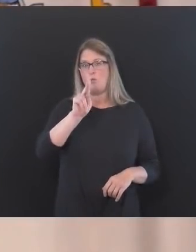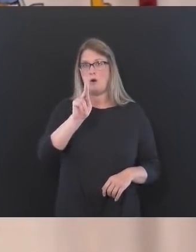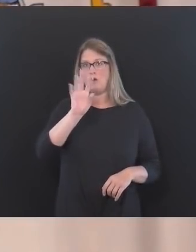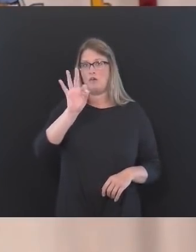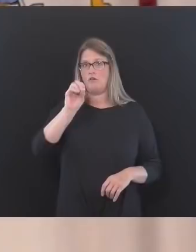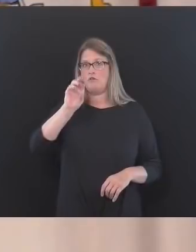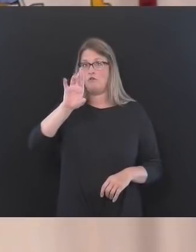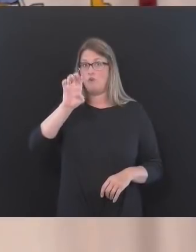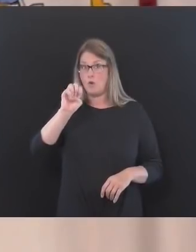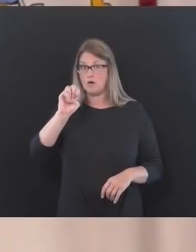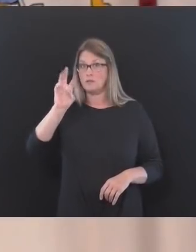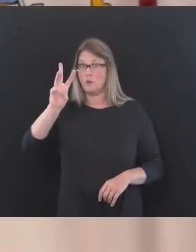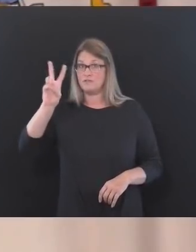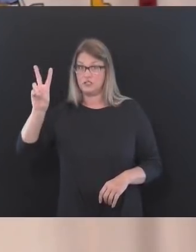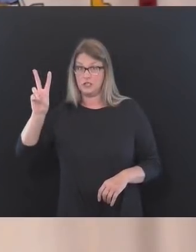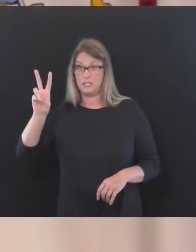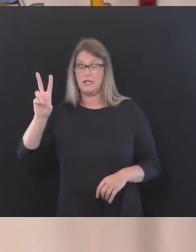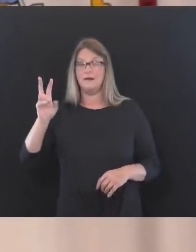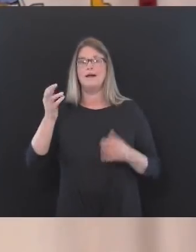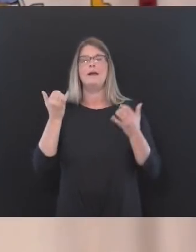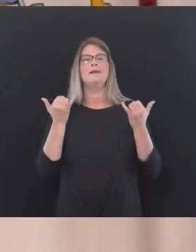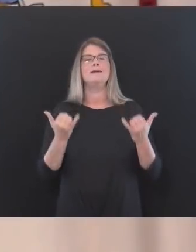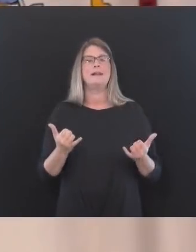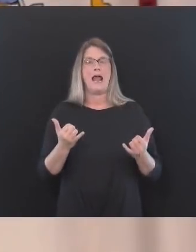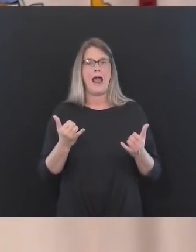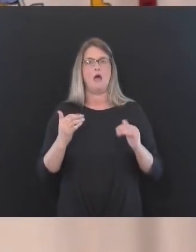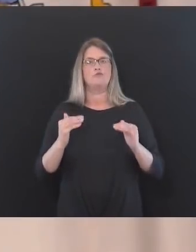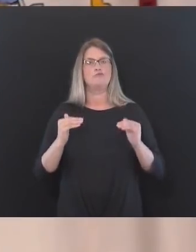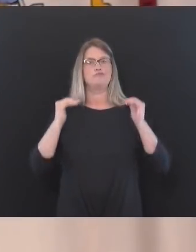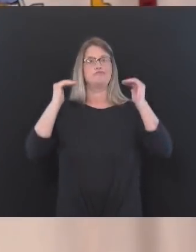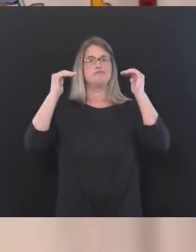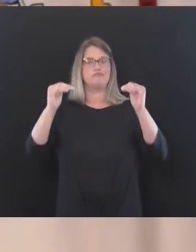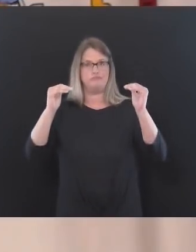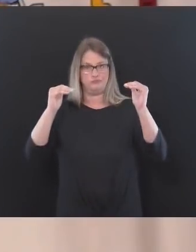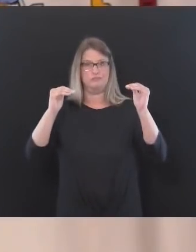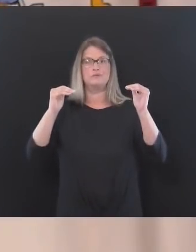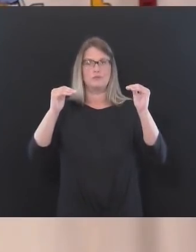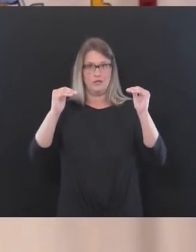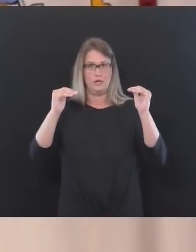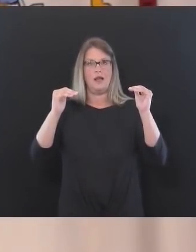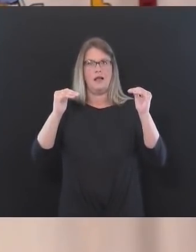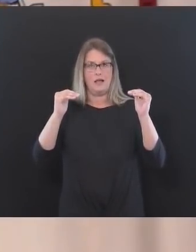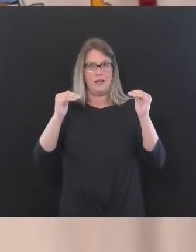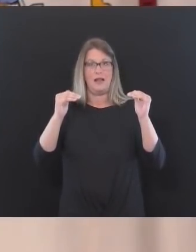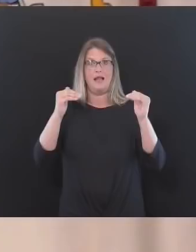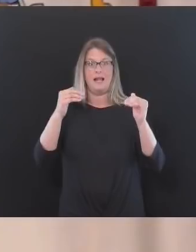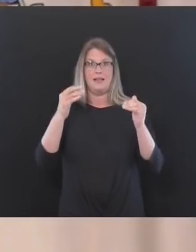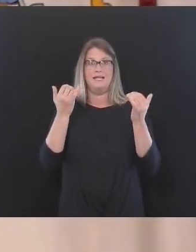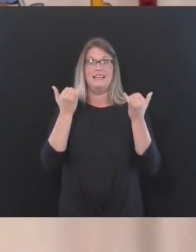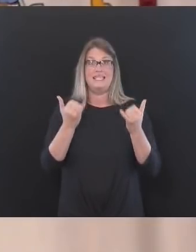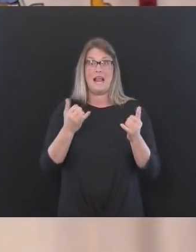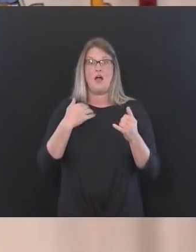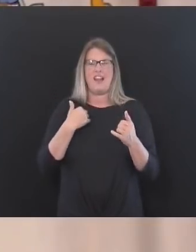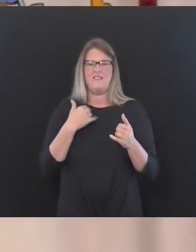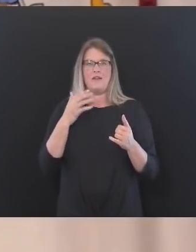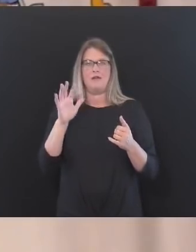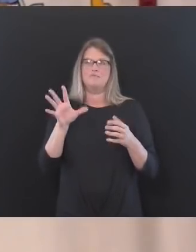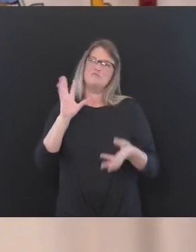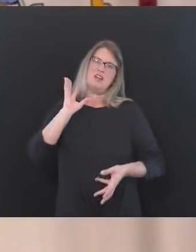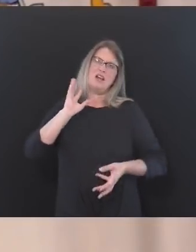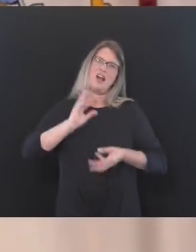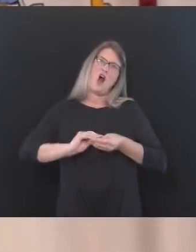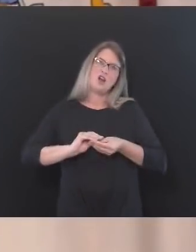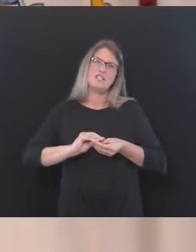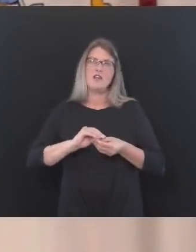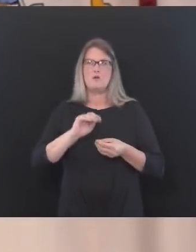have the equivalency of, we're moving toward having the equivalency of 3 call centers, and by that